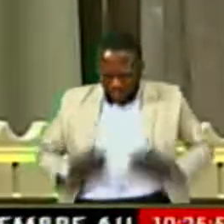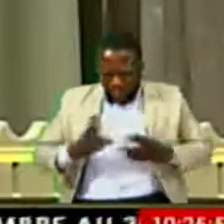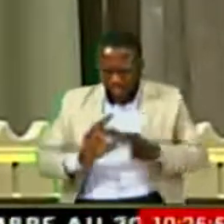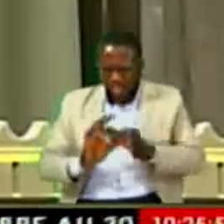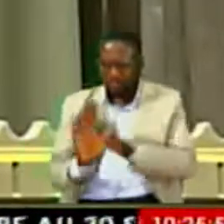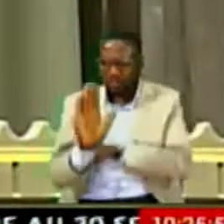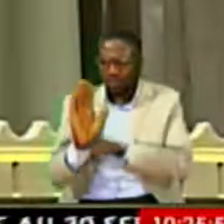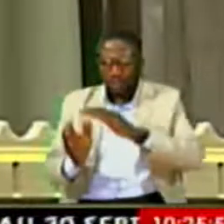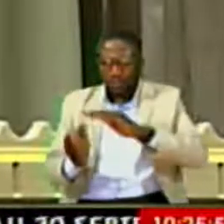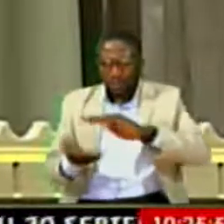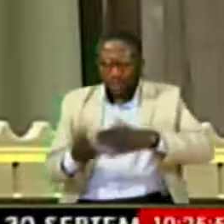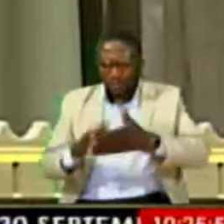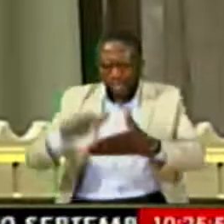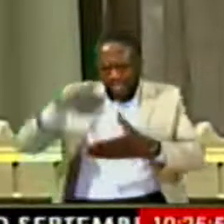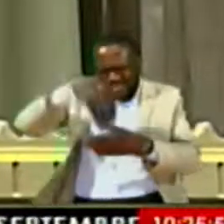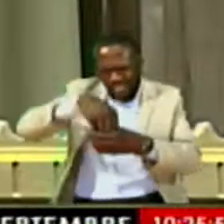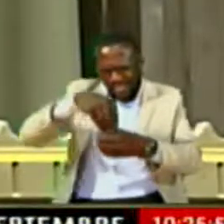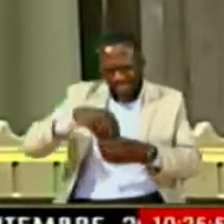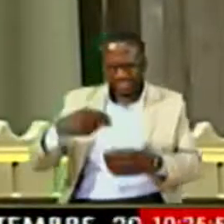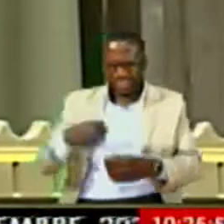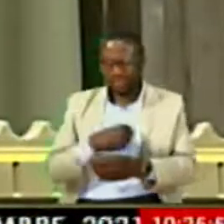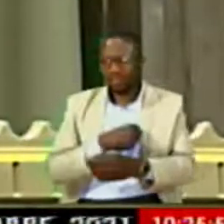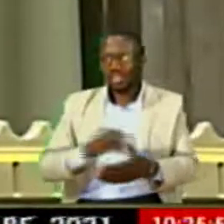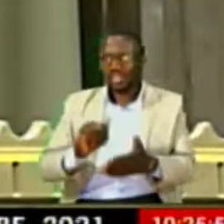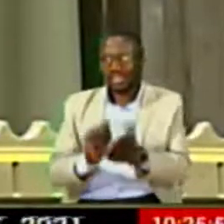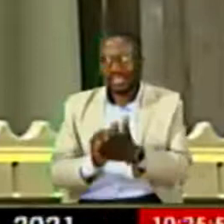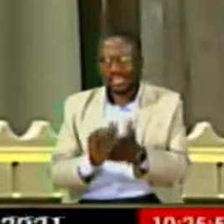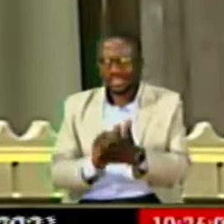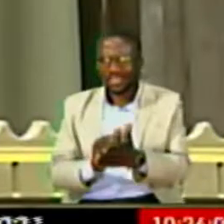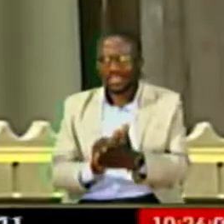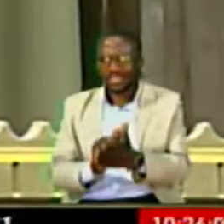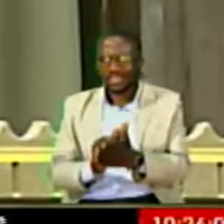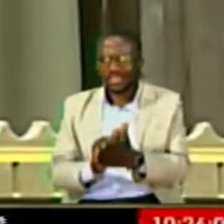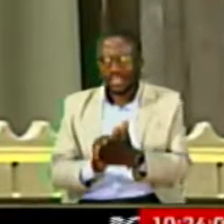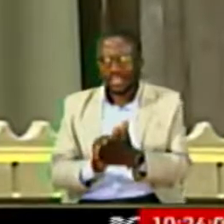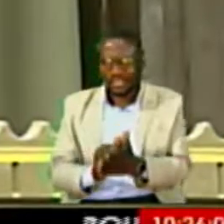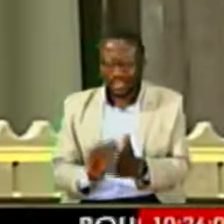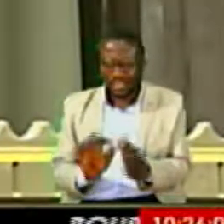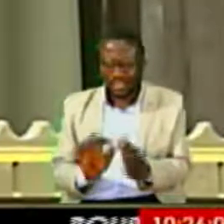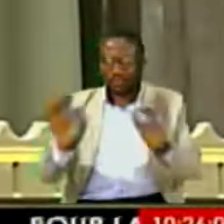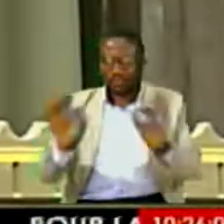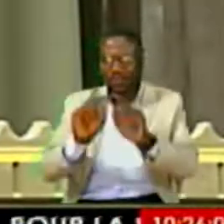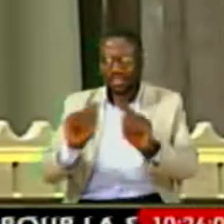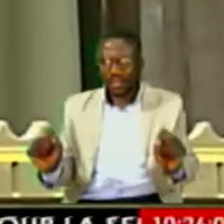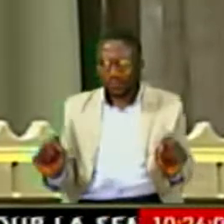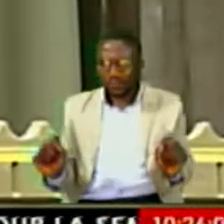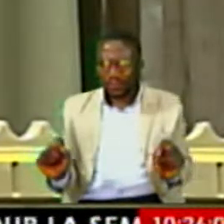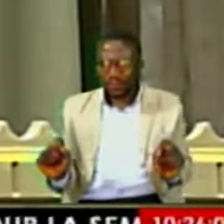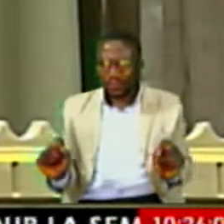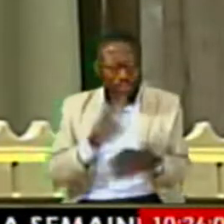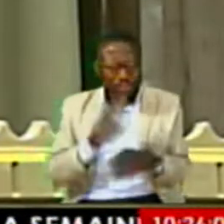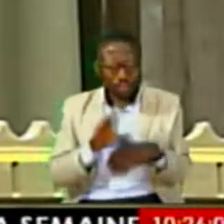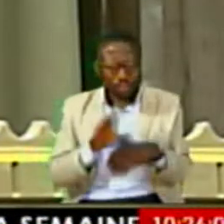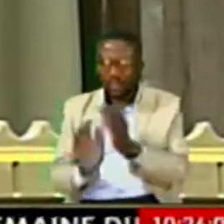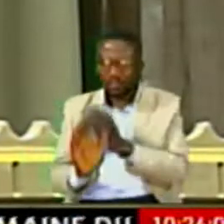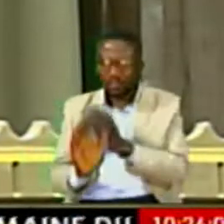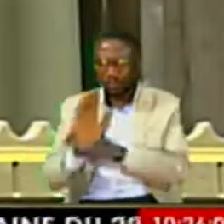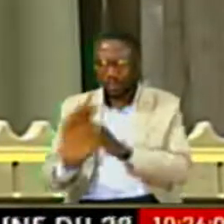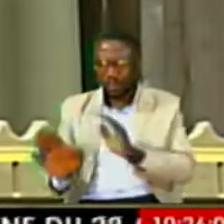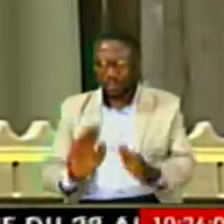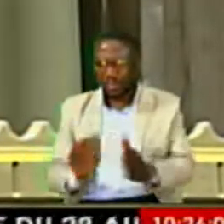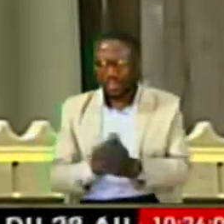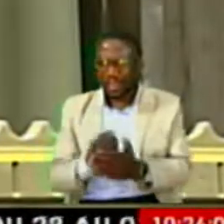c'est capital. This is important. Maintenant, écoutez ce que Dieu fait. Now listen to what God does. Dieu veut envoyer l'esprit de son